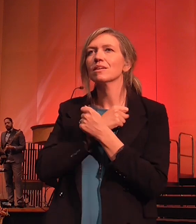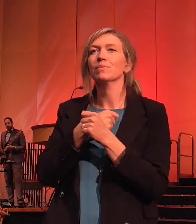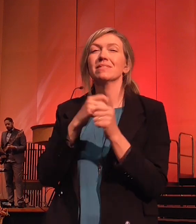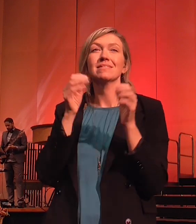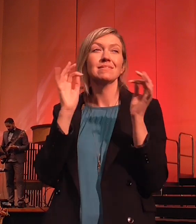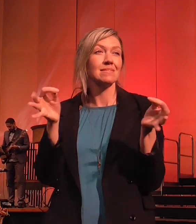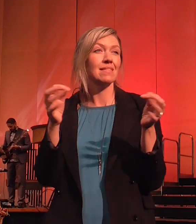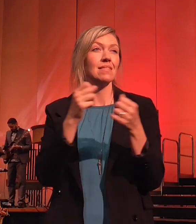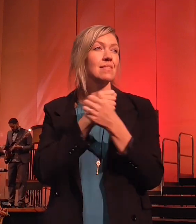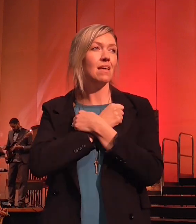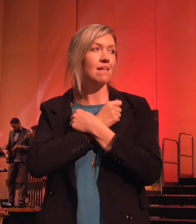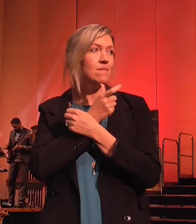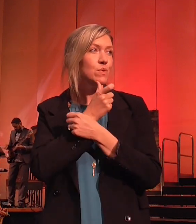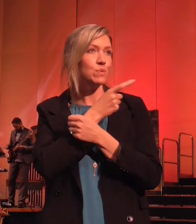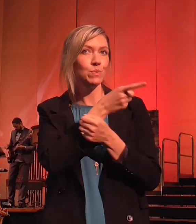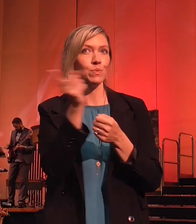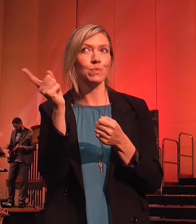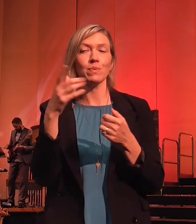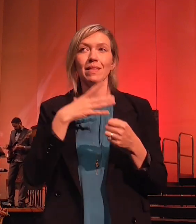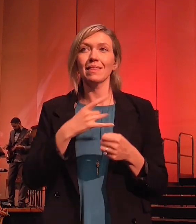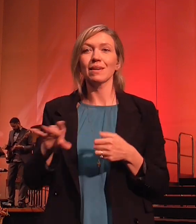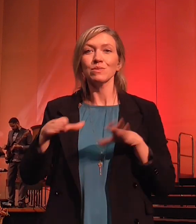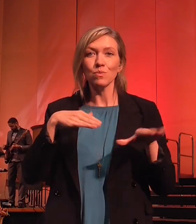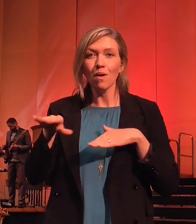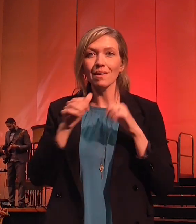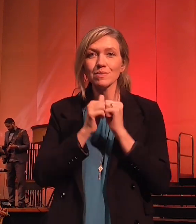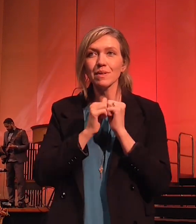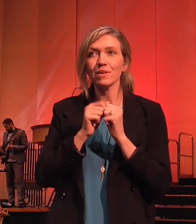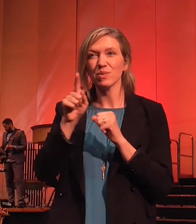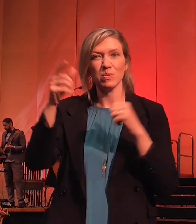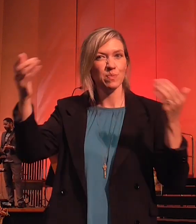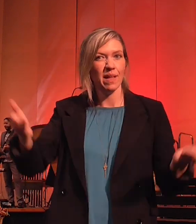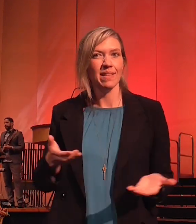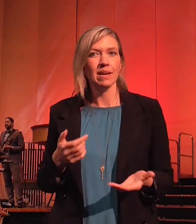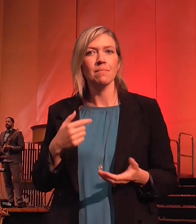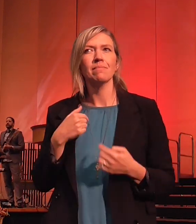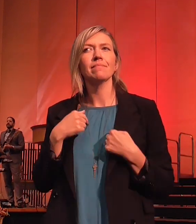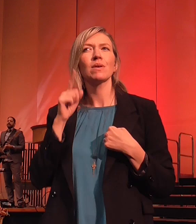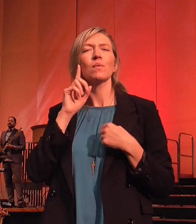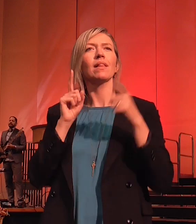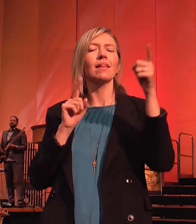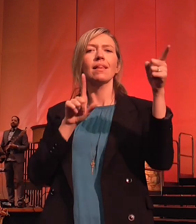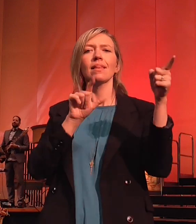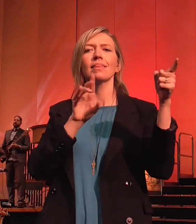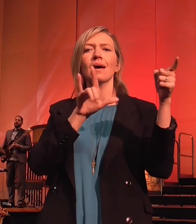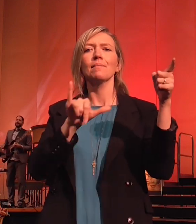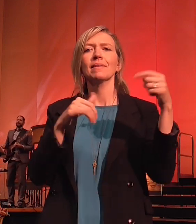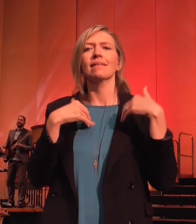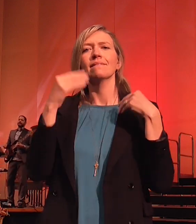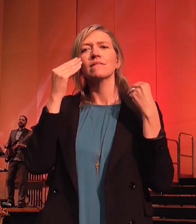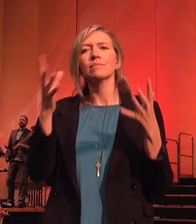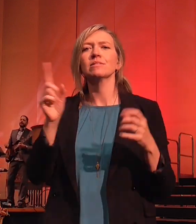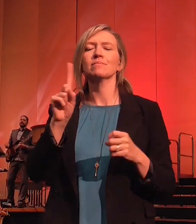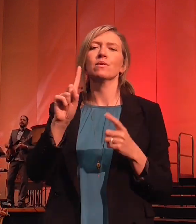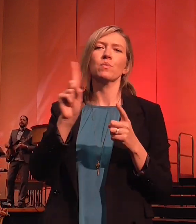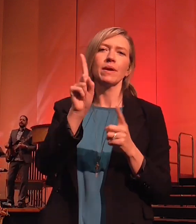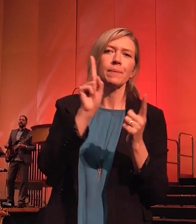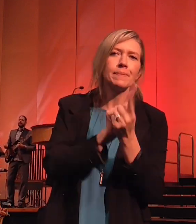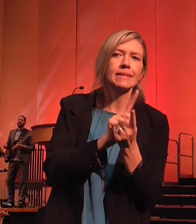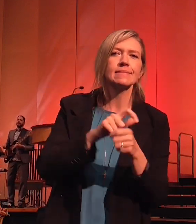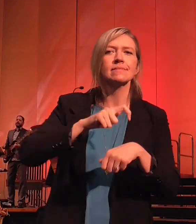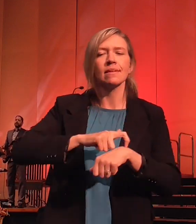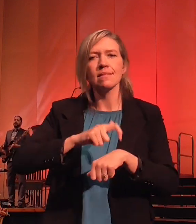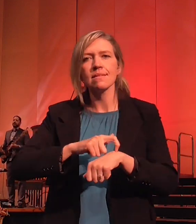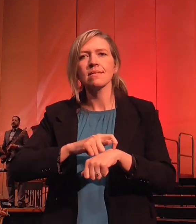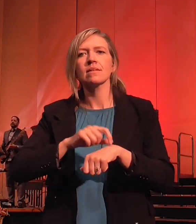would absolutely love whoever would like to come and walk with us. You are more than welcome. I'm going to be out in the lobby, and I'll have information on where we meet and